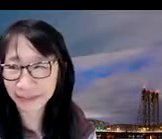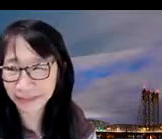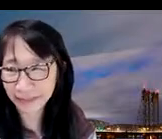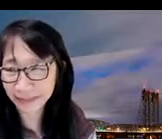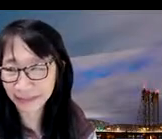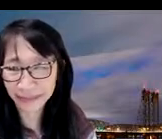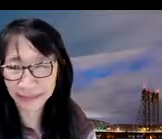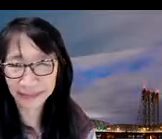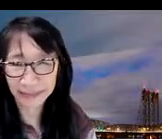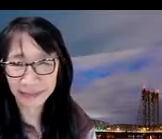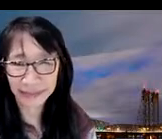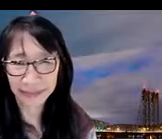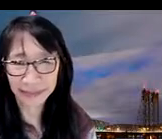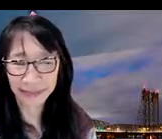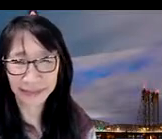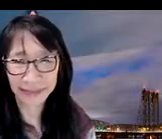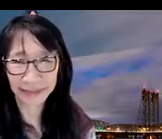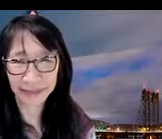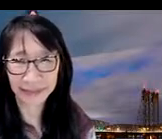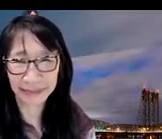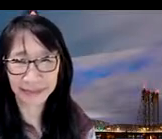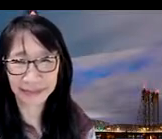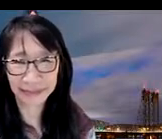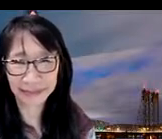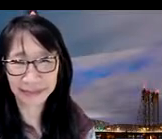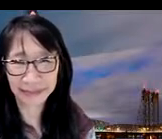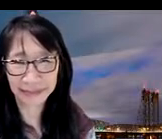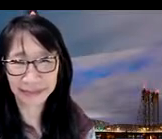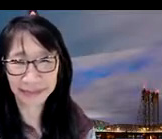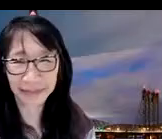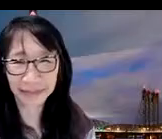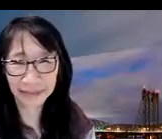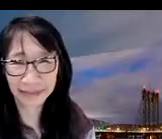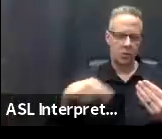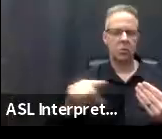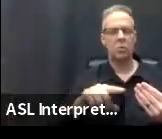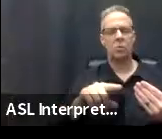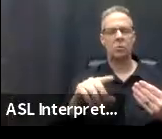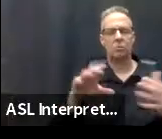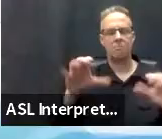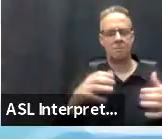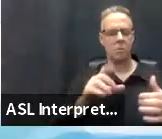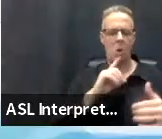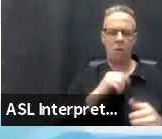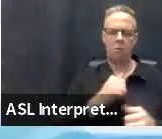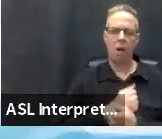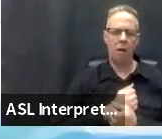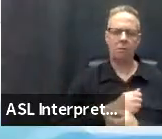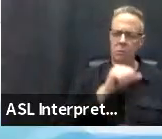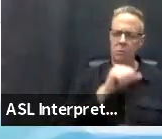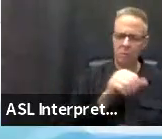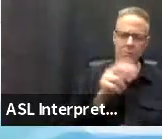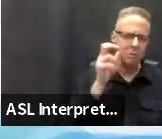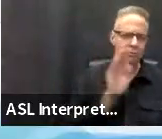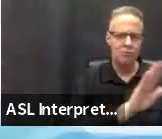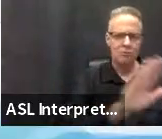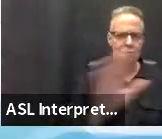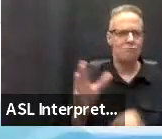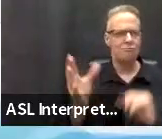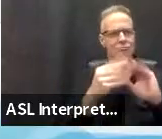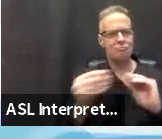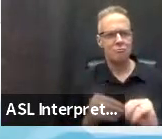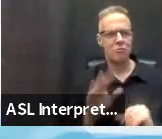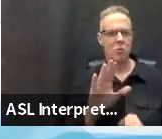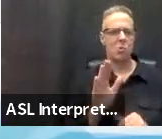everyone. It's so nice for you to be back with us. Thanks for spending some time. I love hearing about your personal items, your